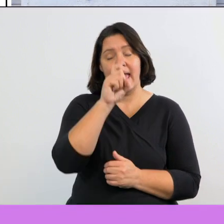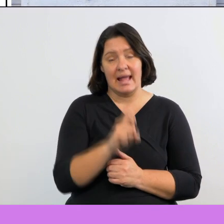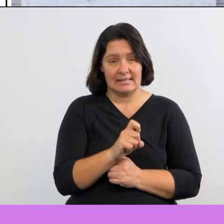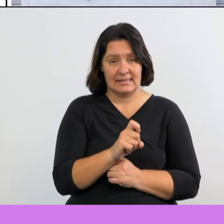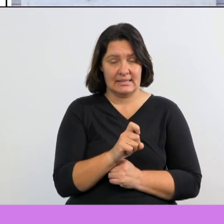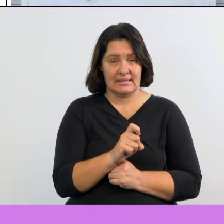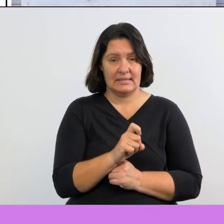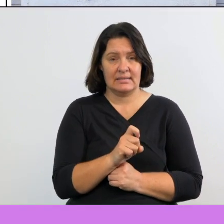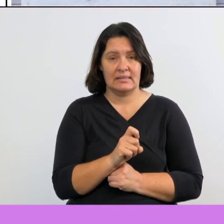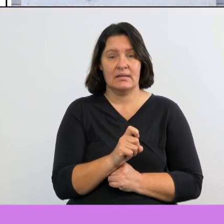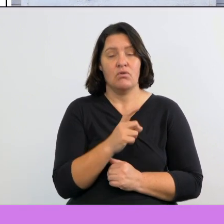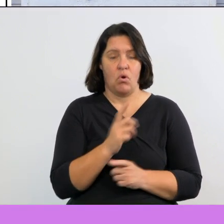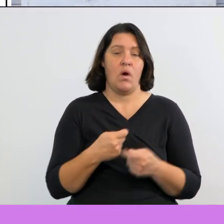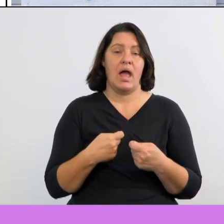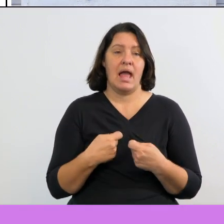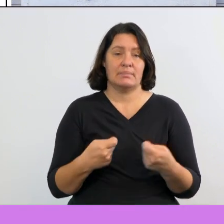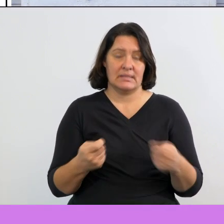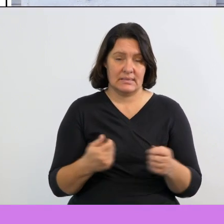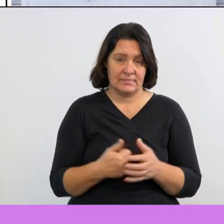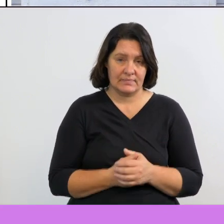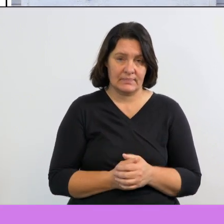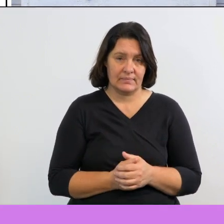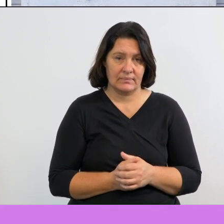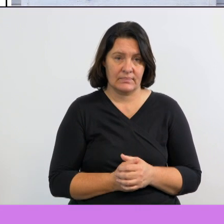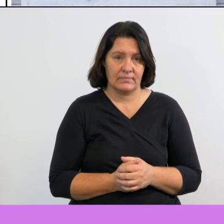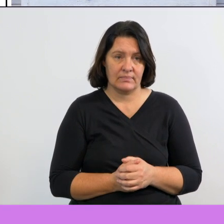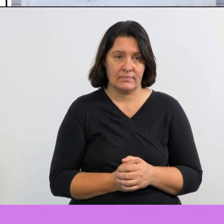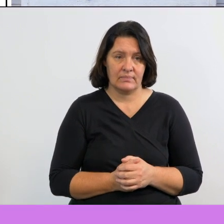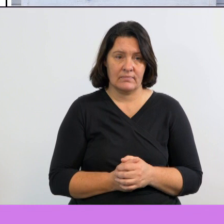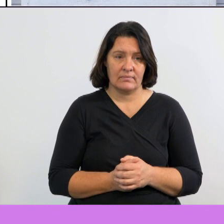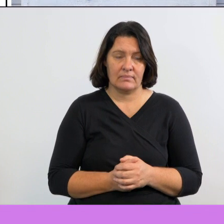X, that will be your expense, right?